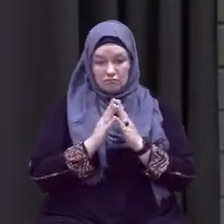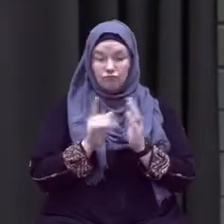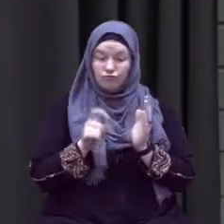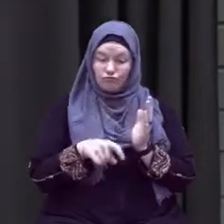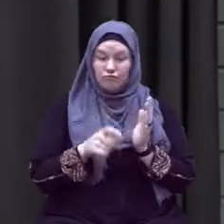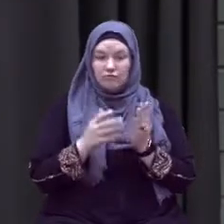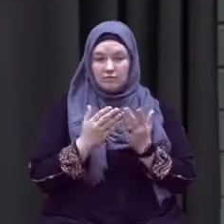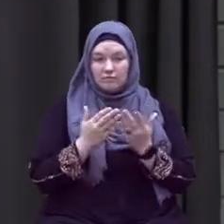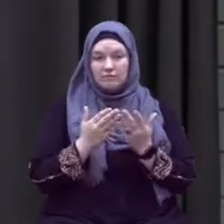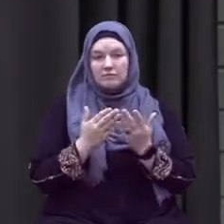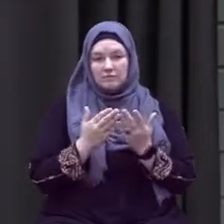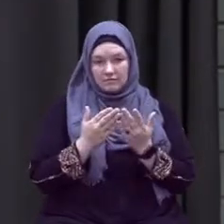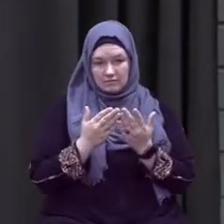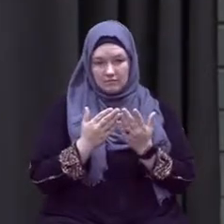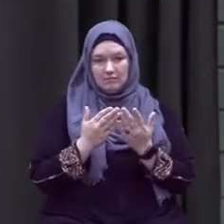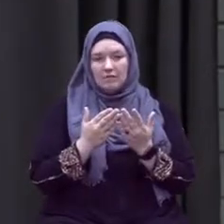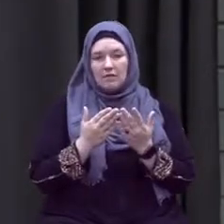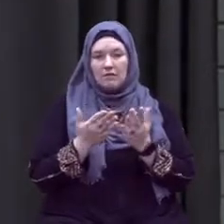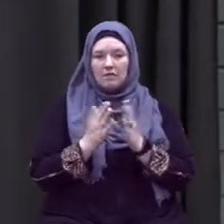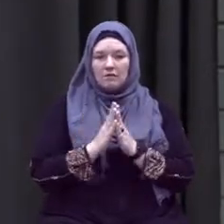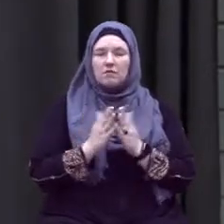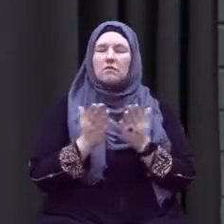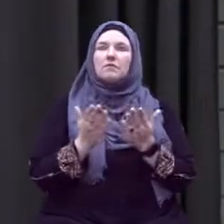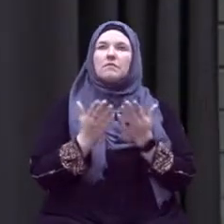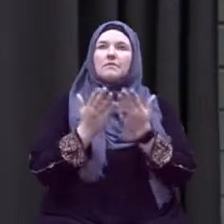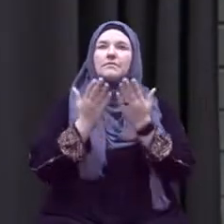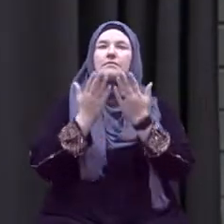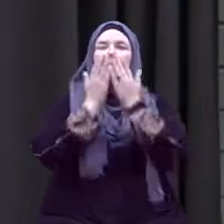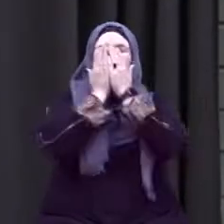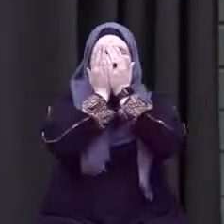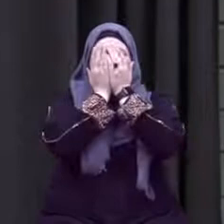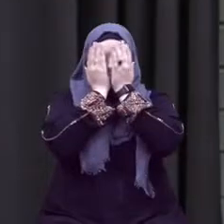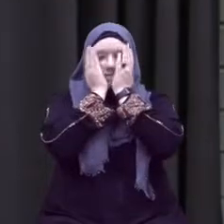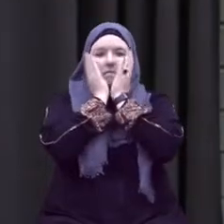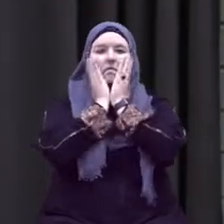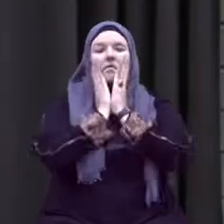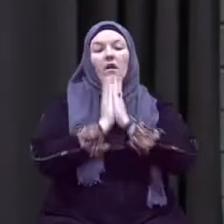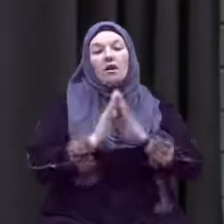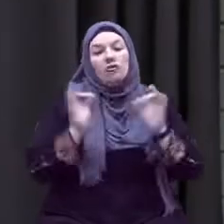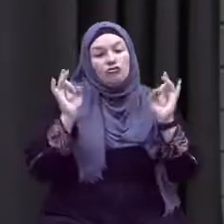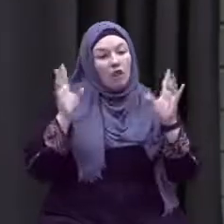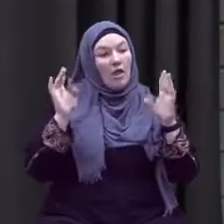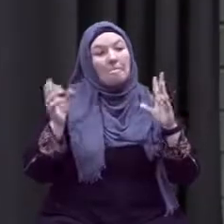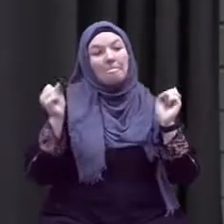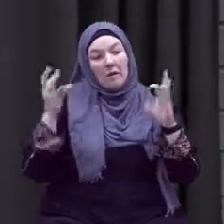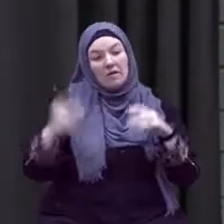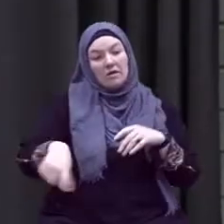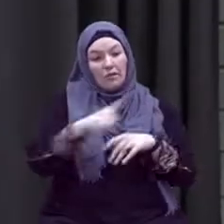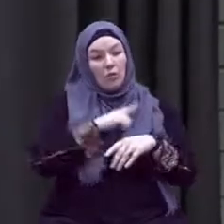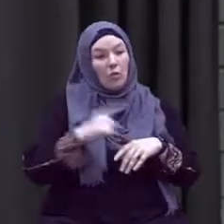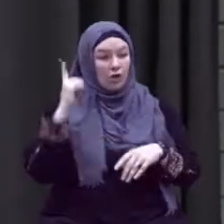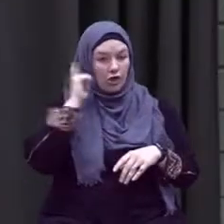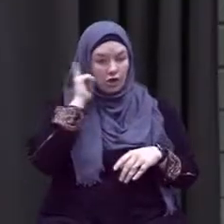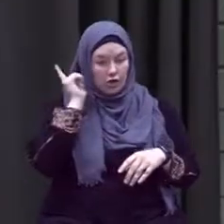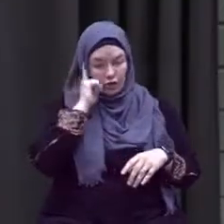qawmi wa rasulan an ummatihi. Inshallah, as many of you must have heard,